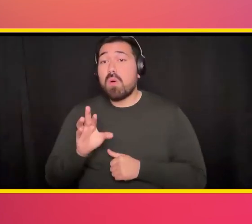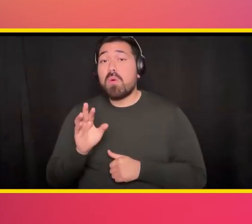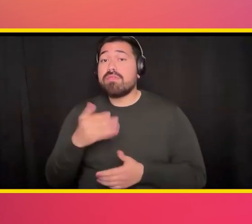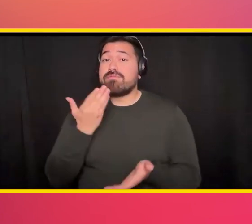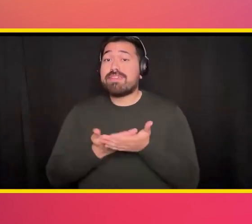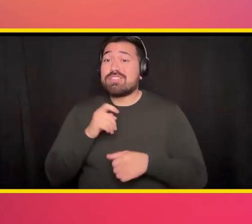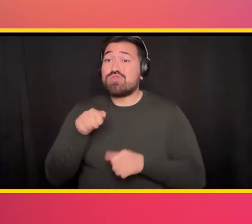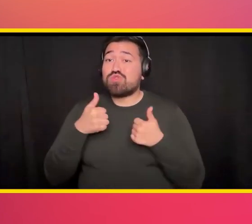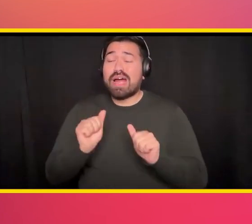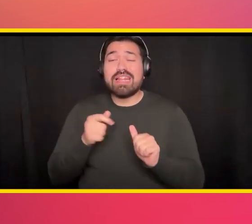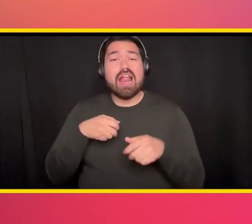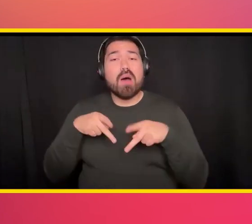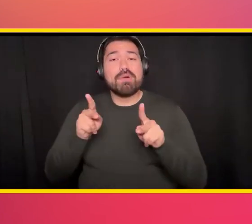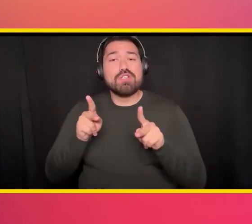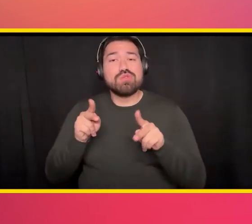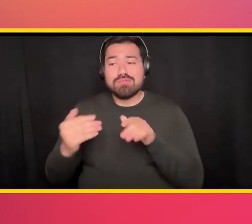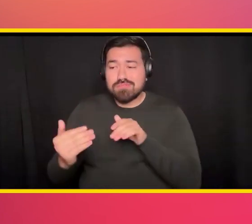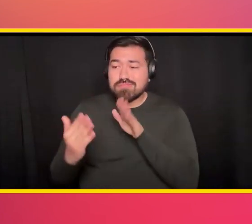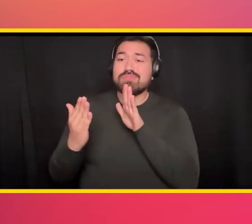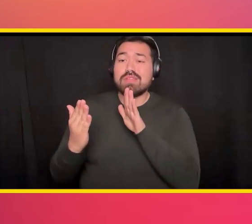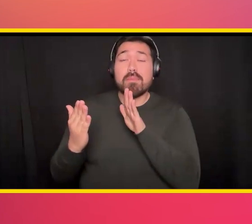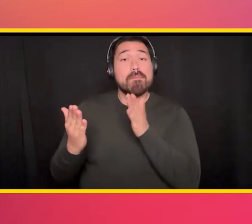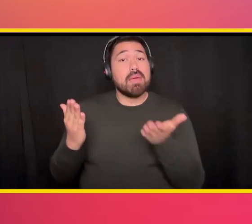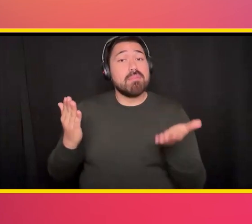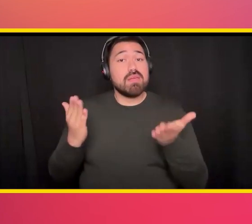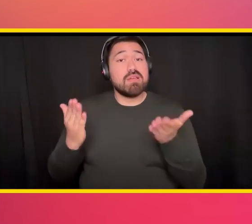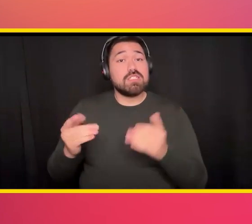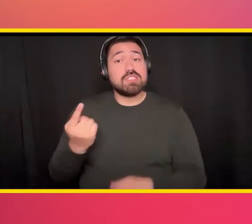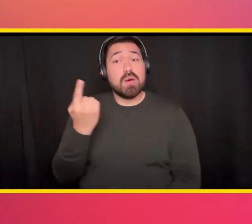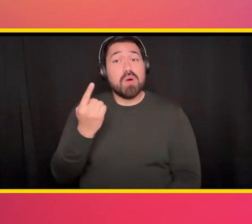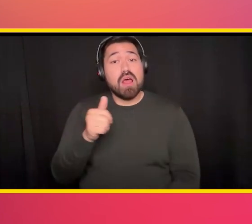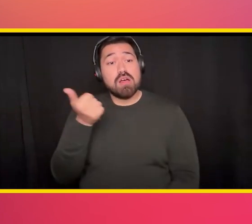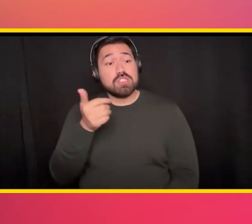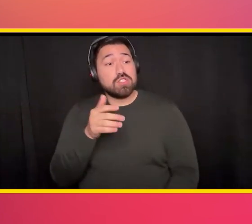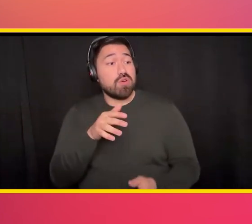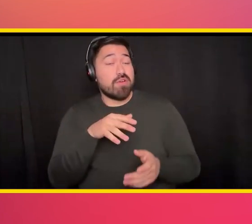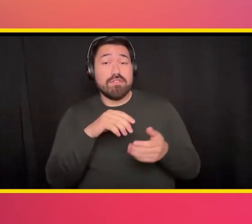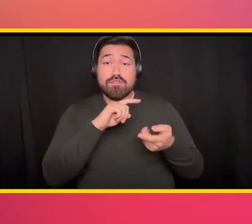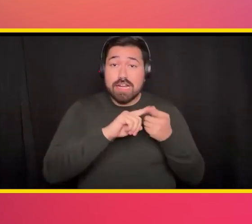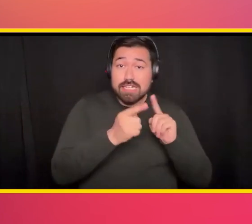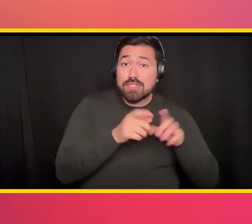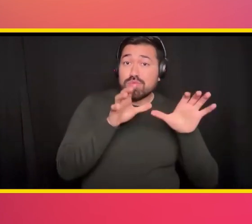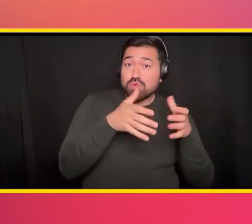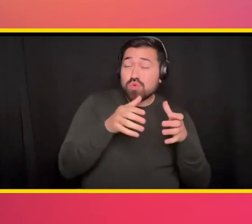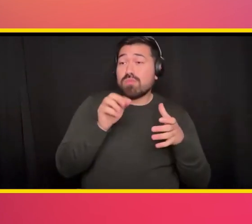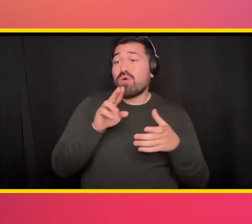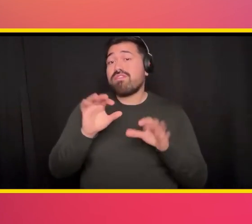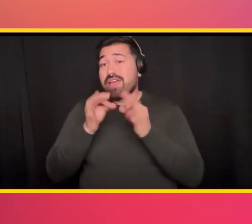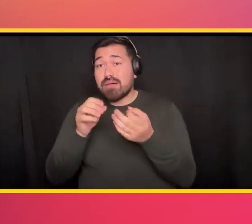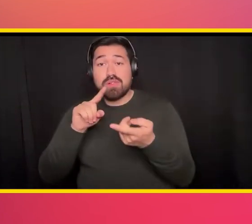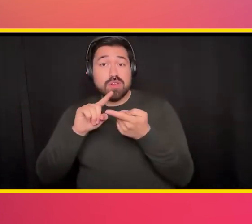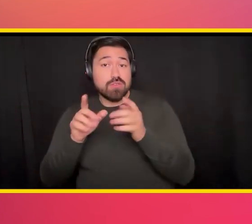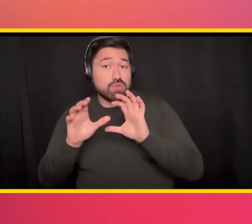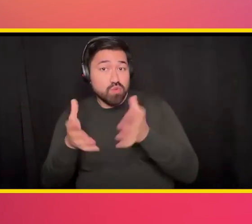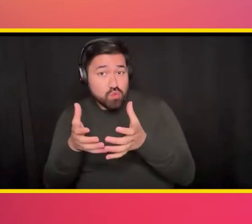you're trying that opportunity and maybe there's someone else in your friendship groups, in your family groups that might have those conversations differently, I